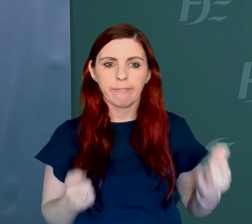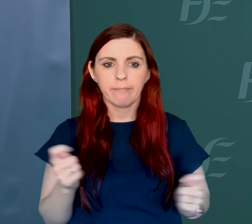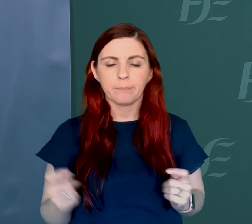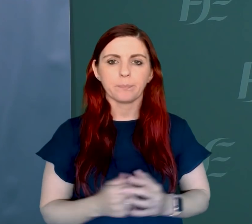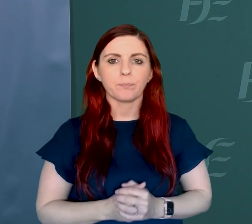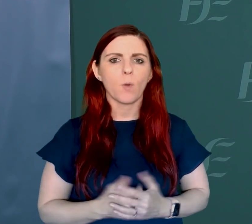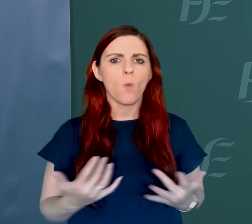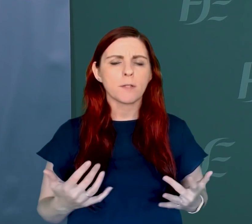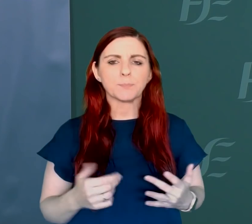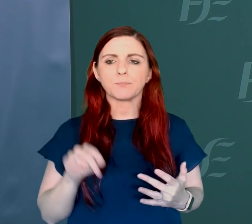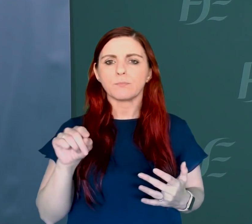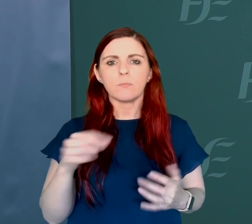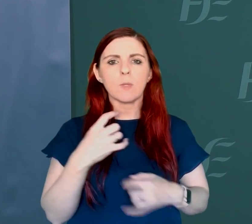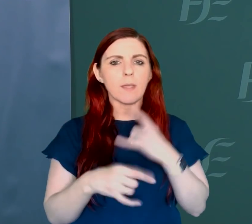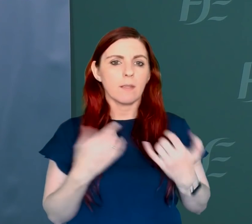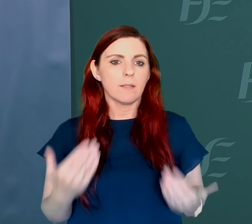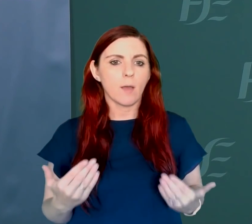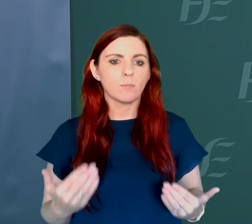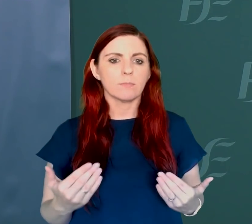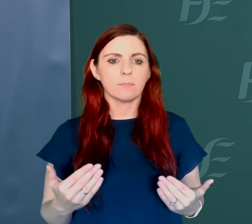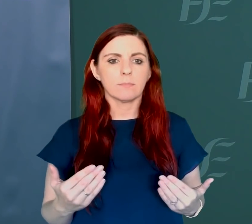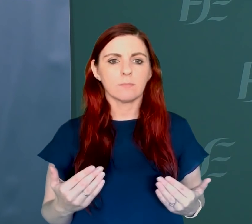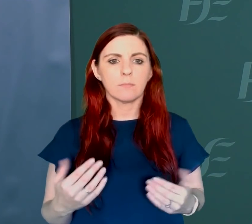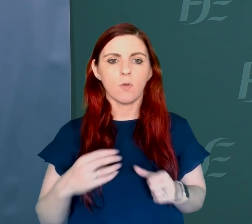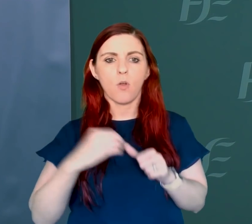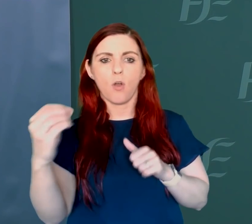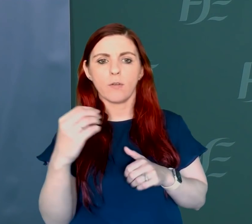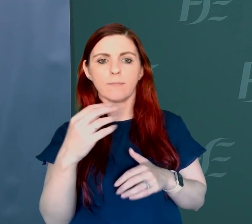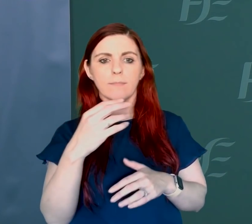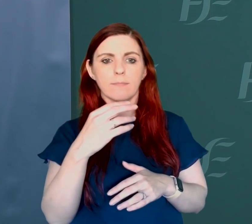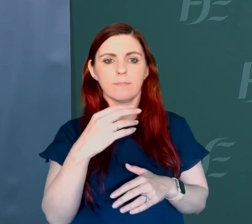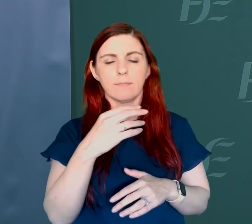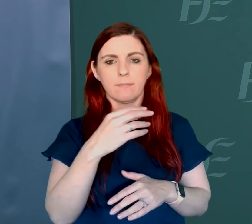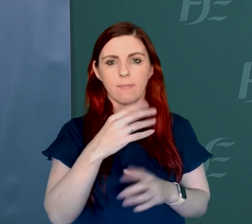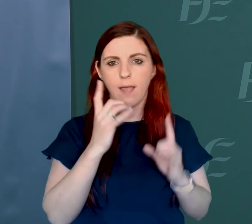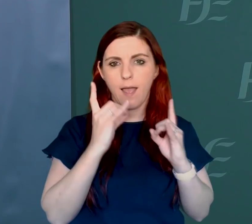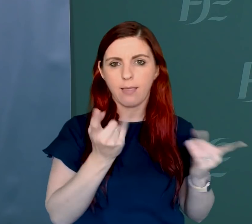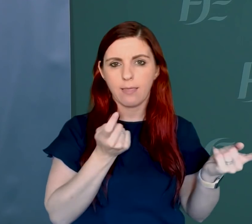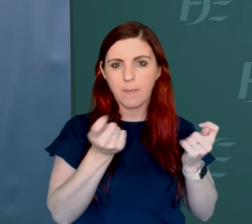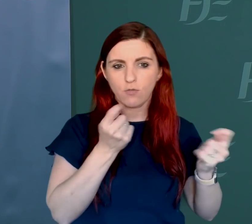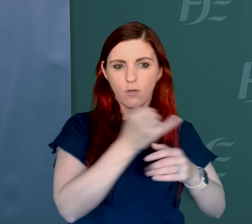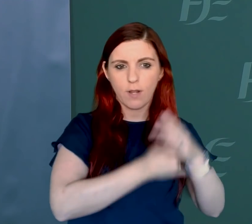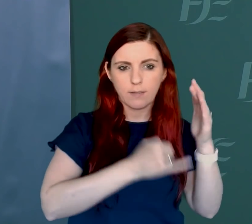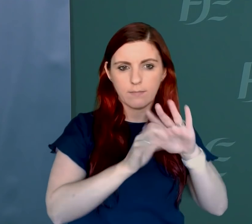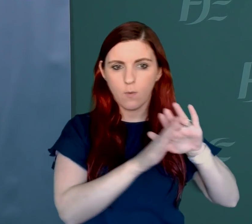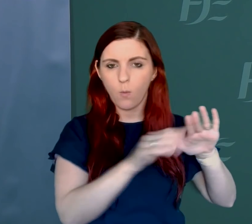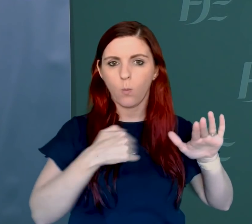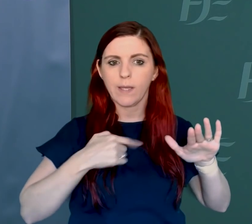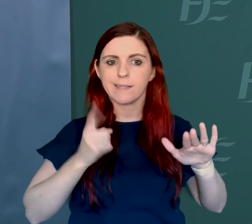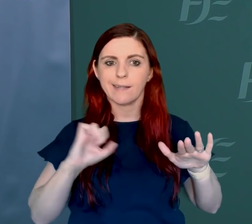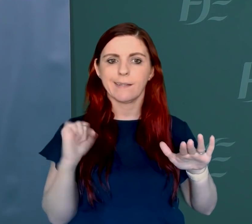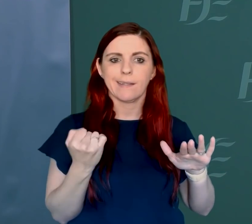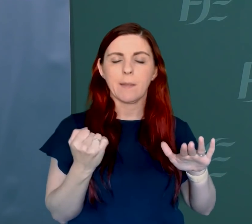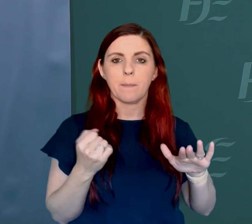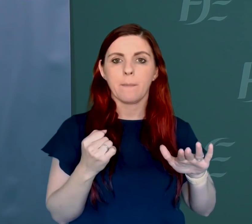boosters. We are, unlike some other organisations or health administrations, we did keep in place our